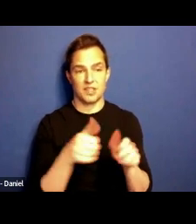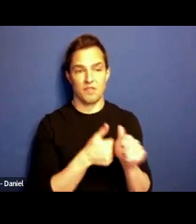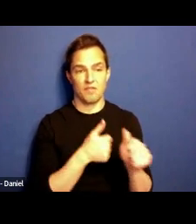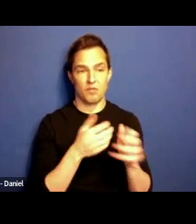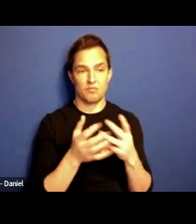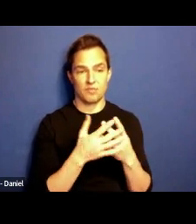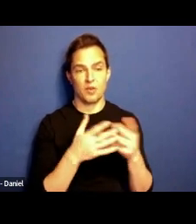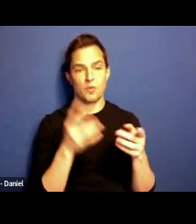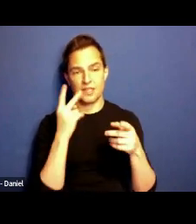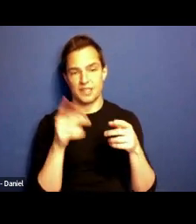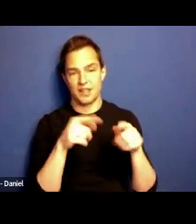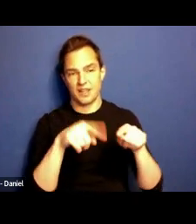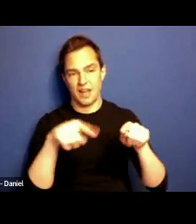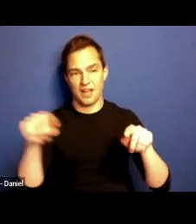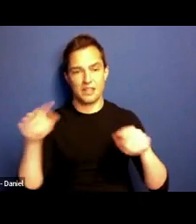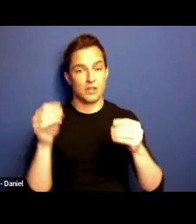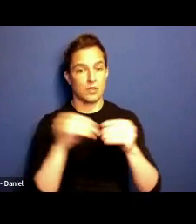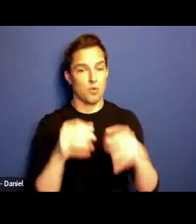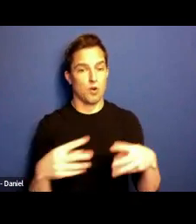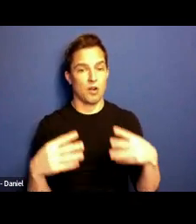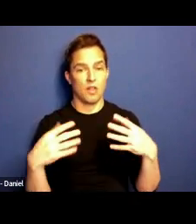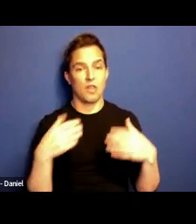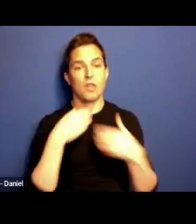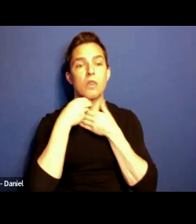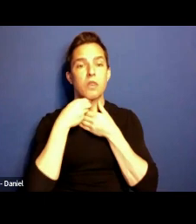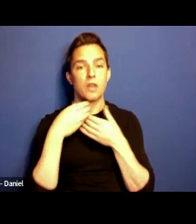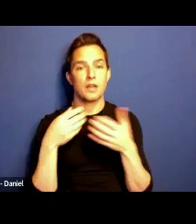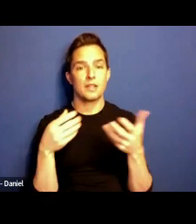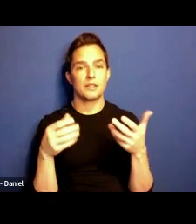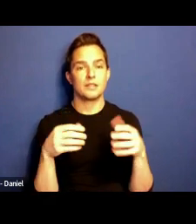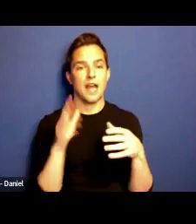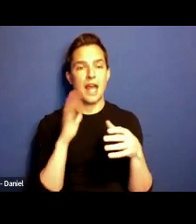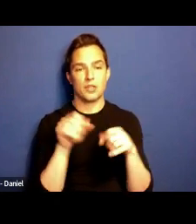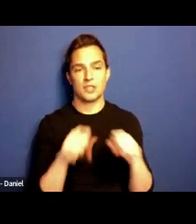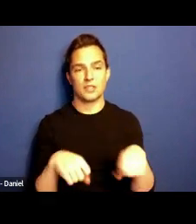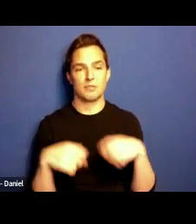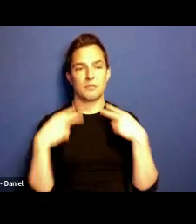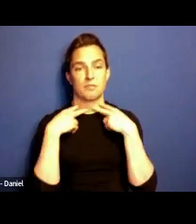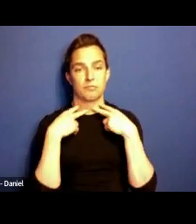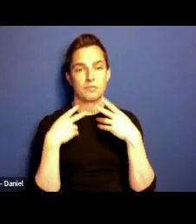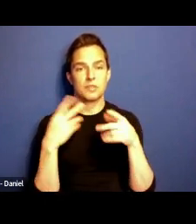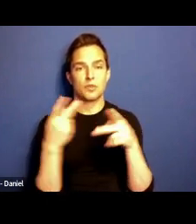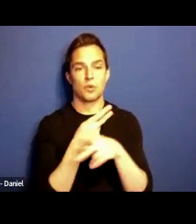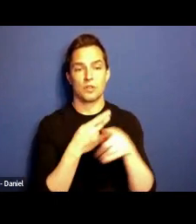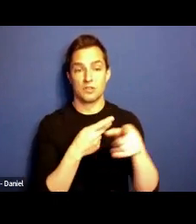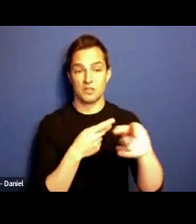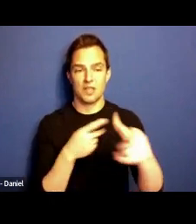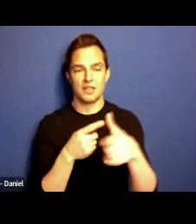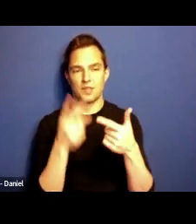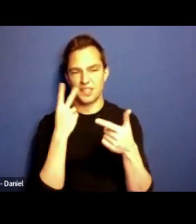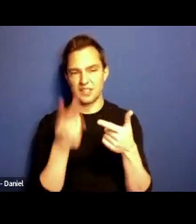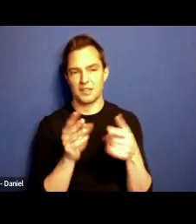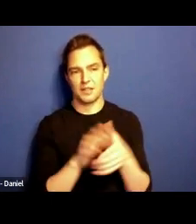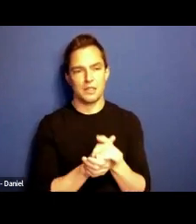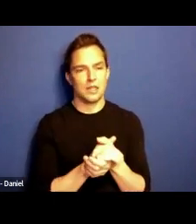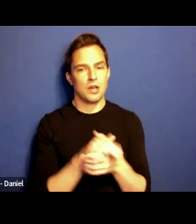kind of congested and stuck and jammed our system is, the more we're likely to see this. Over on the left,